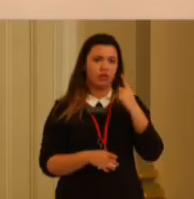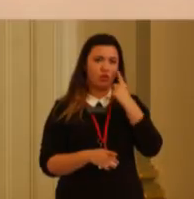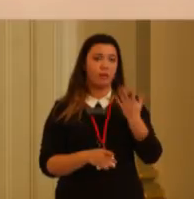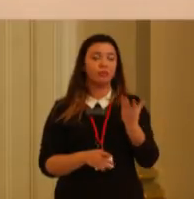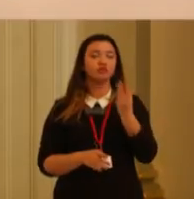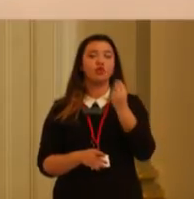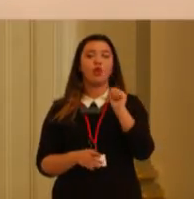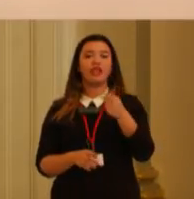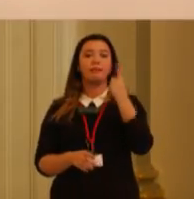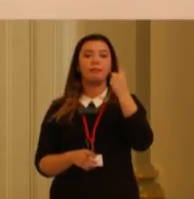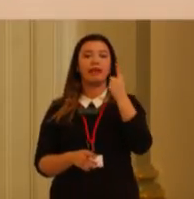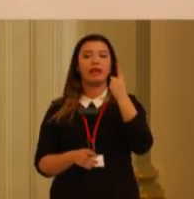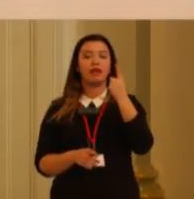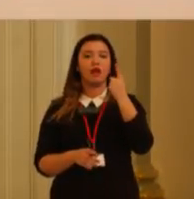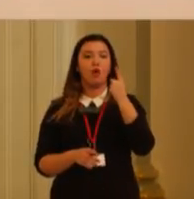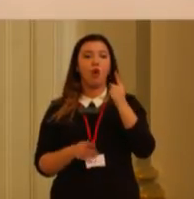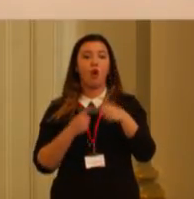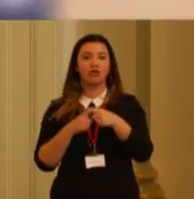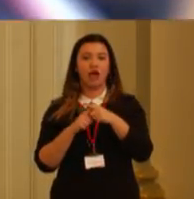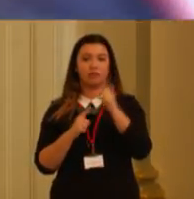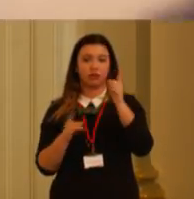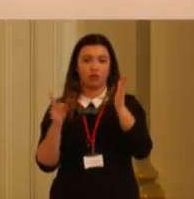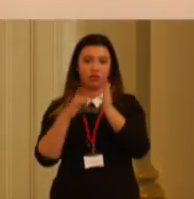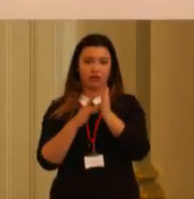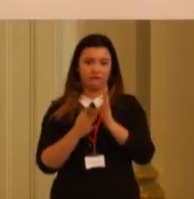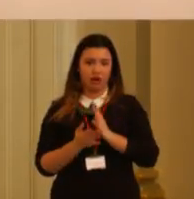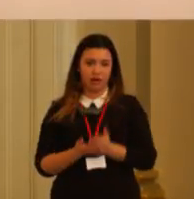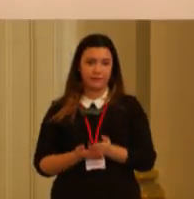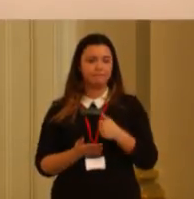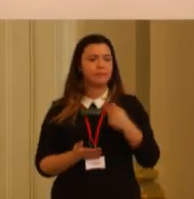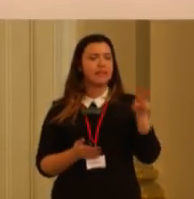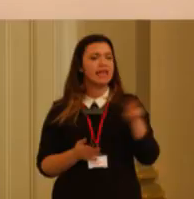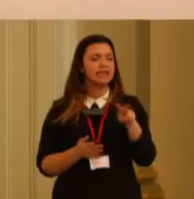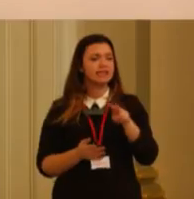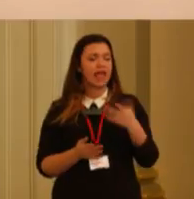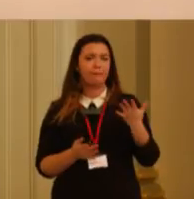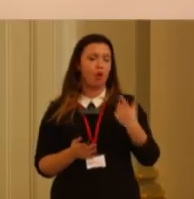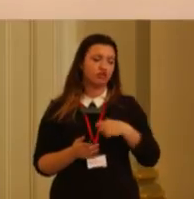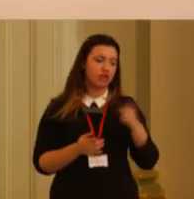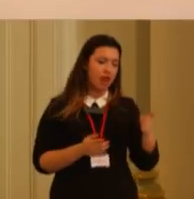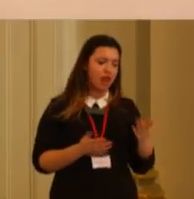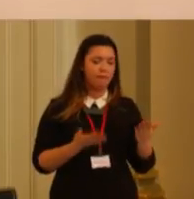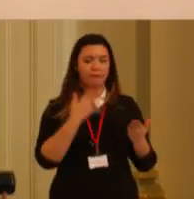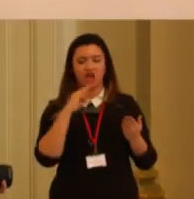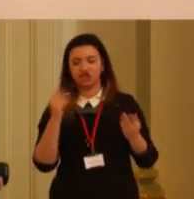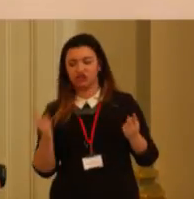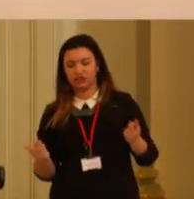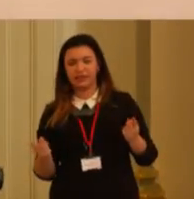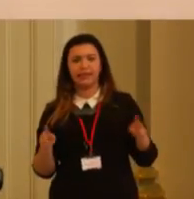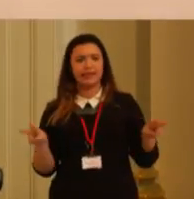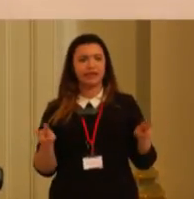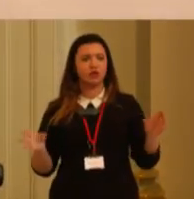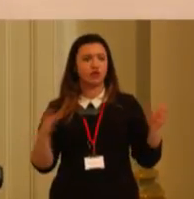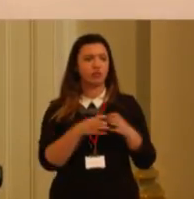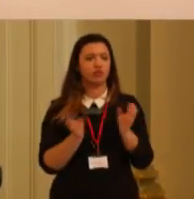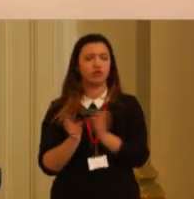I'm the point of contact person at UNDP. You may think that's something different, but it is actually closely linked. Both